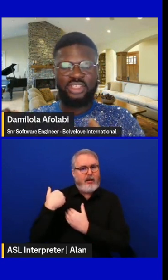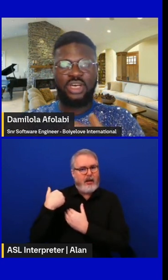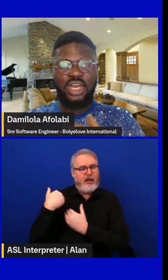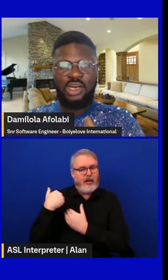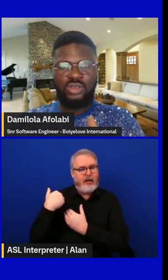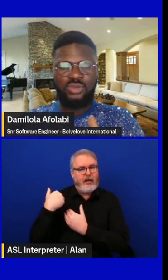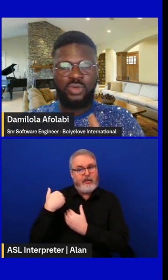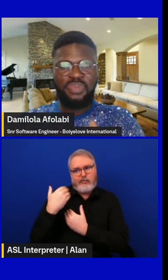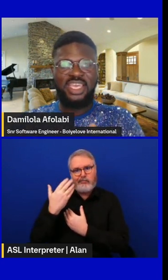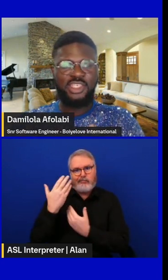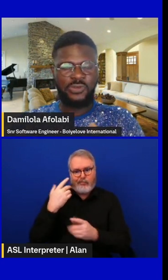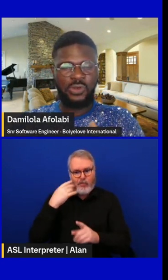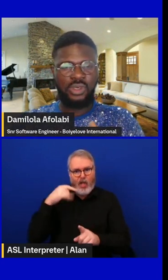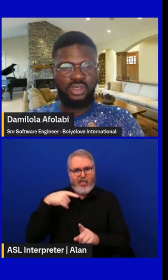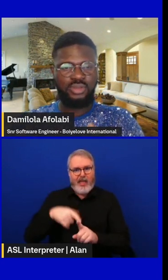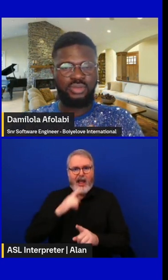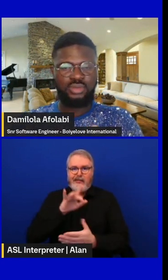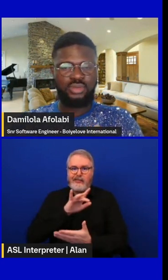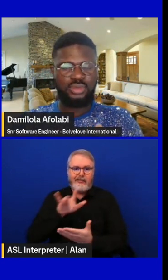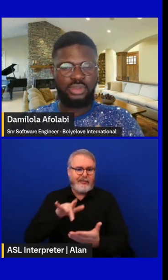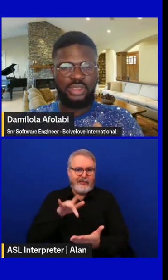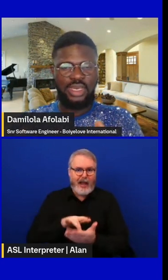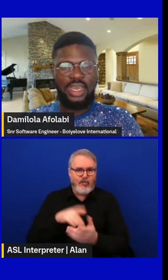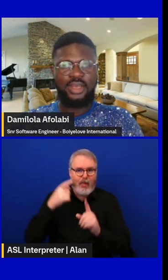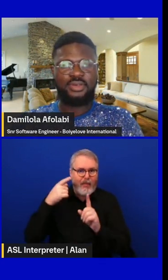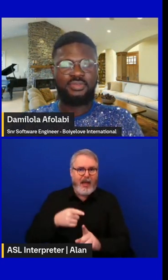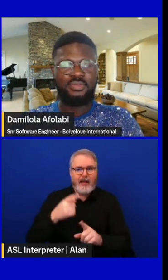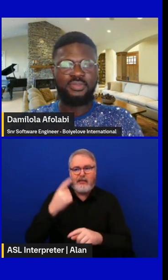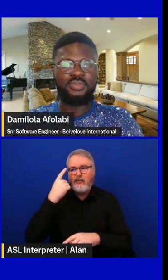the central base for